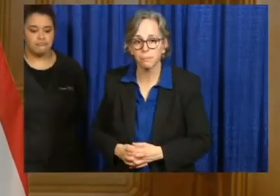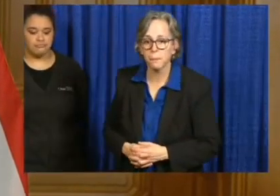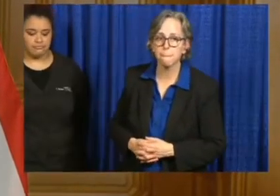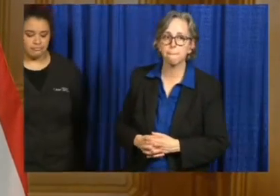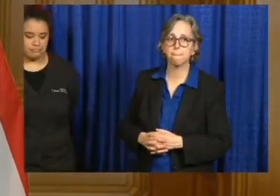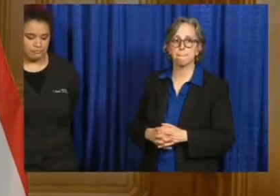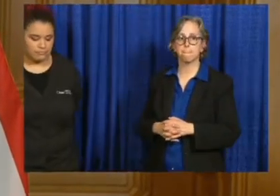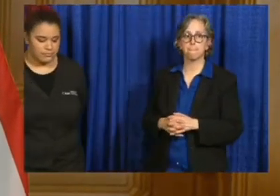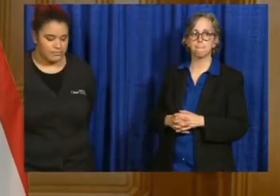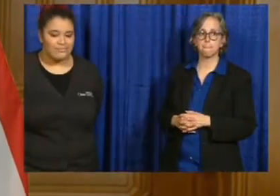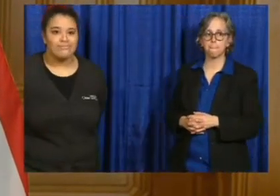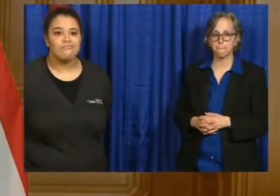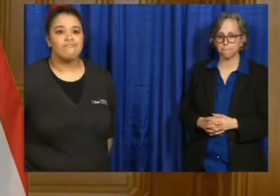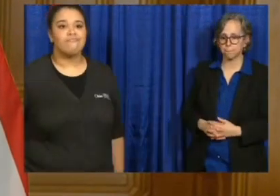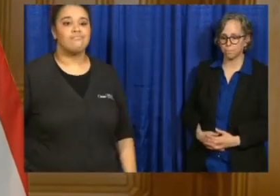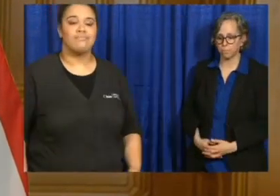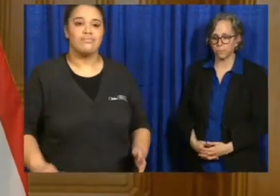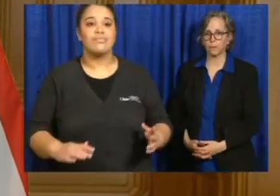Thank you.